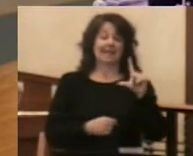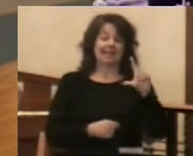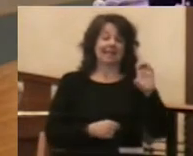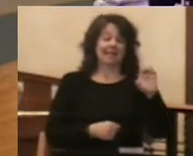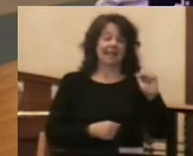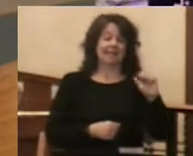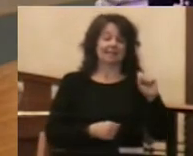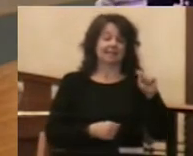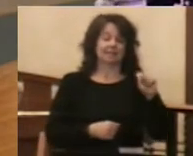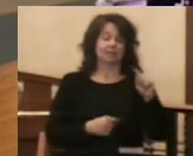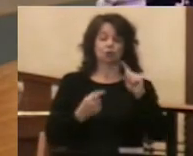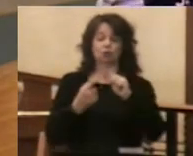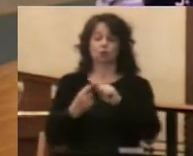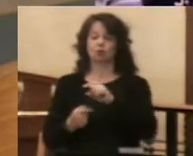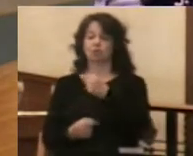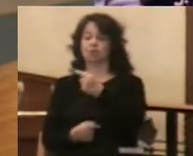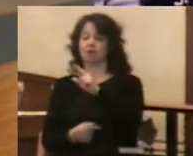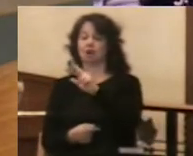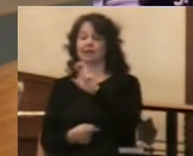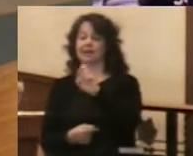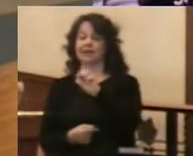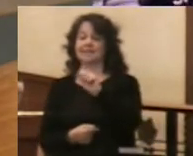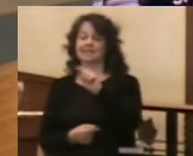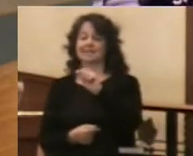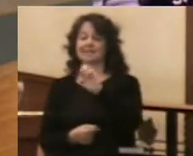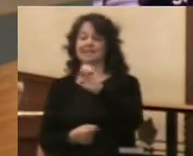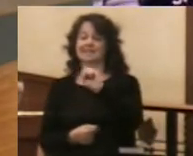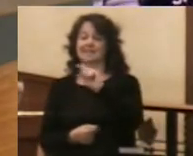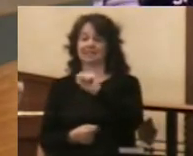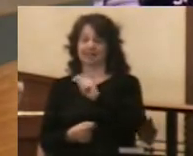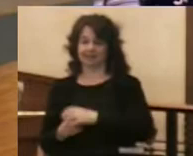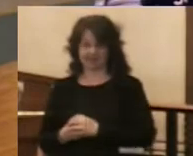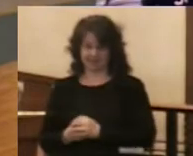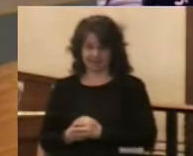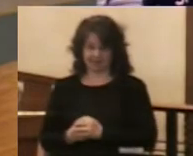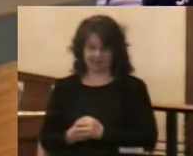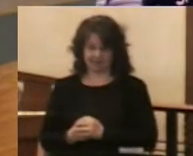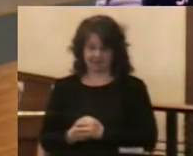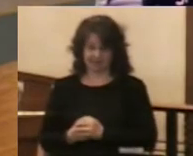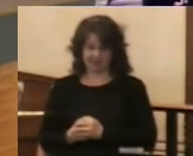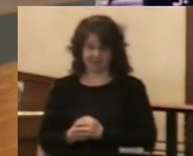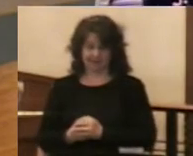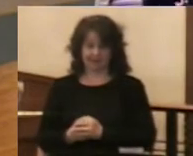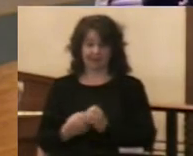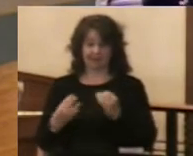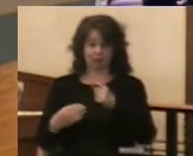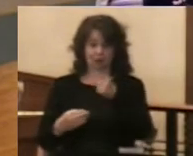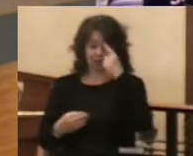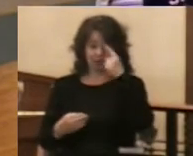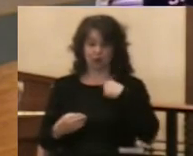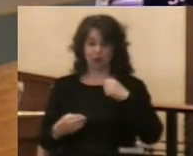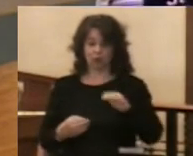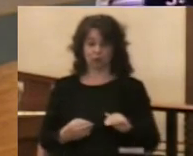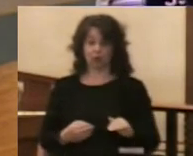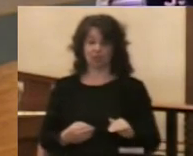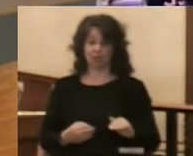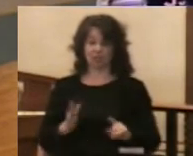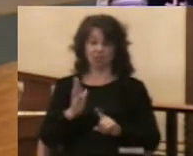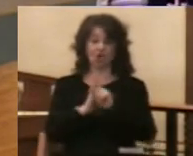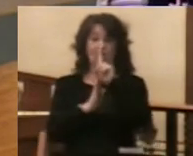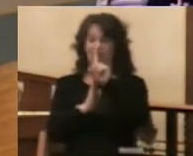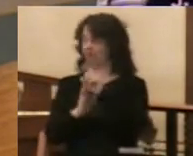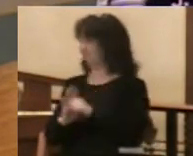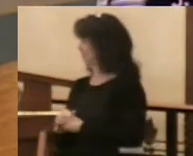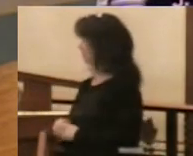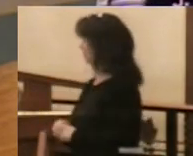least of them to the greatest. Now, how many of you up here think that you're tall? Yeah, you